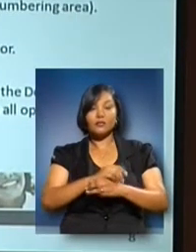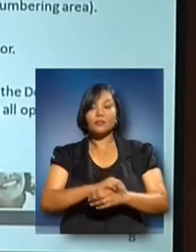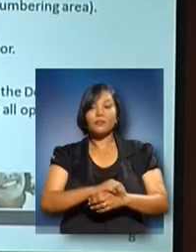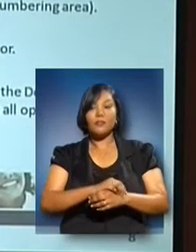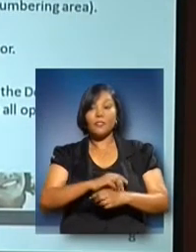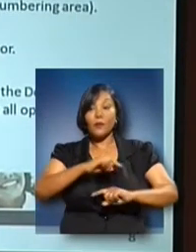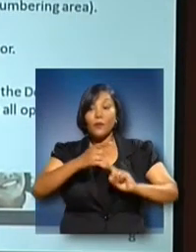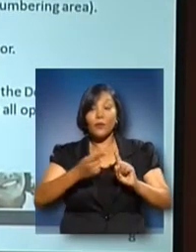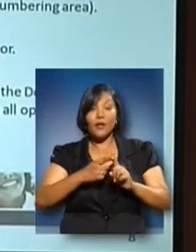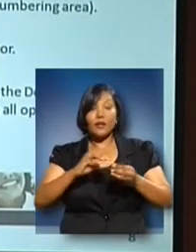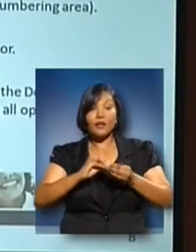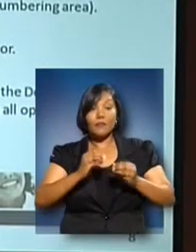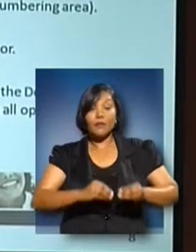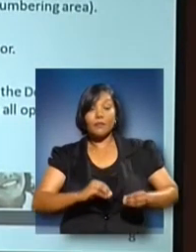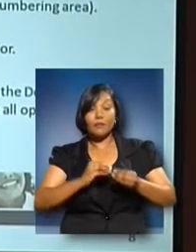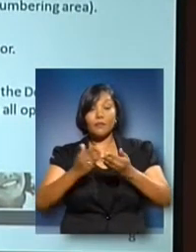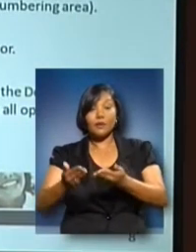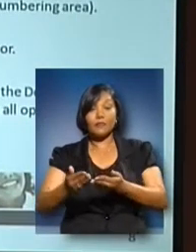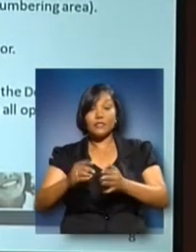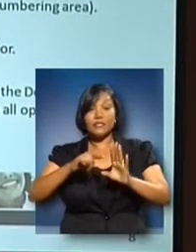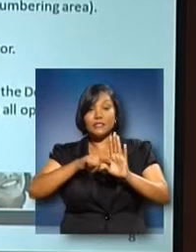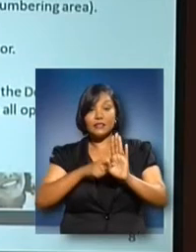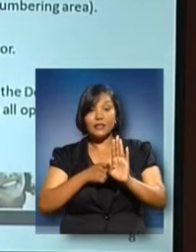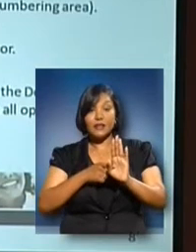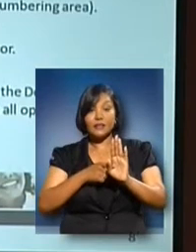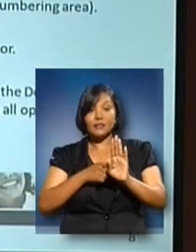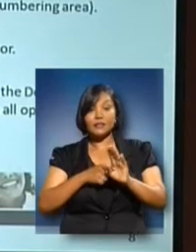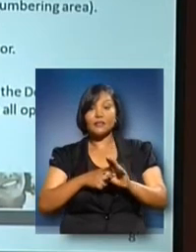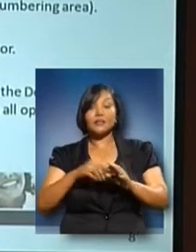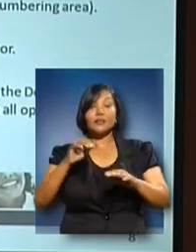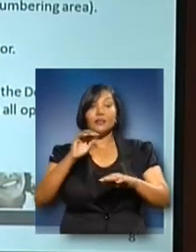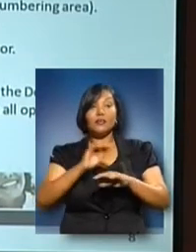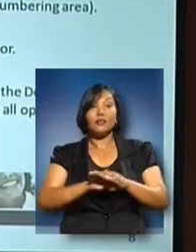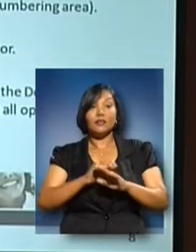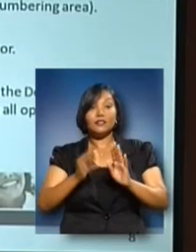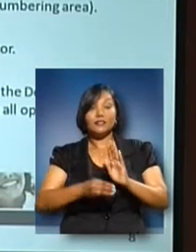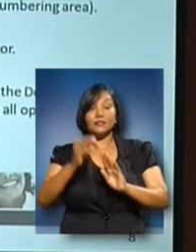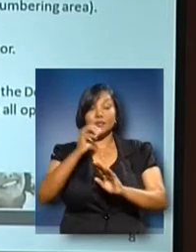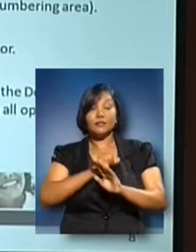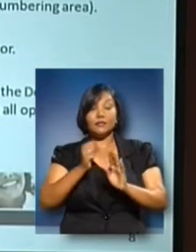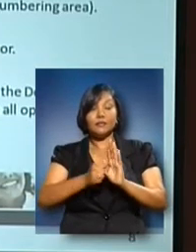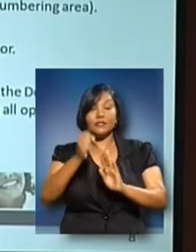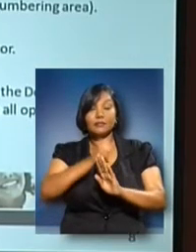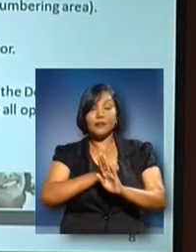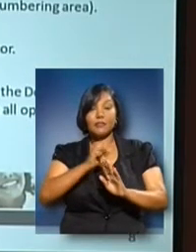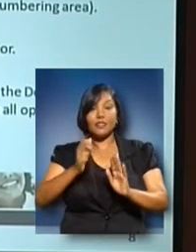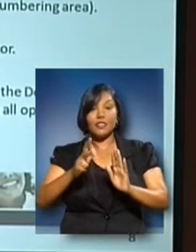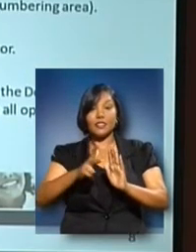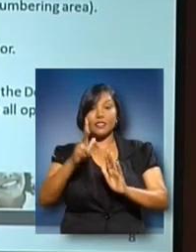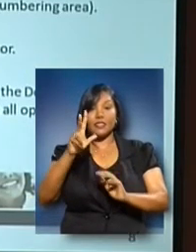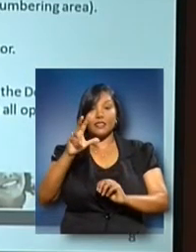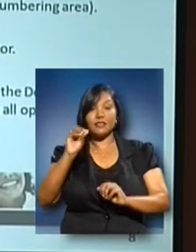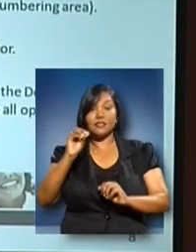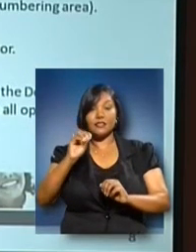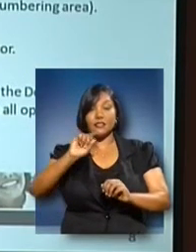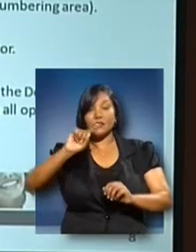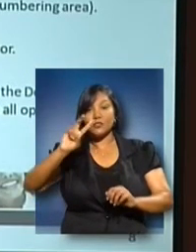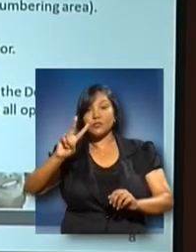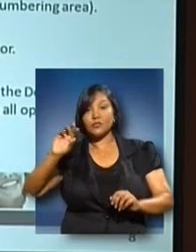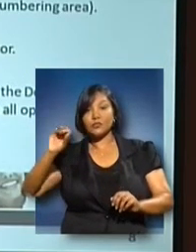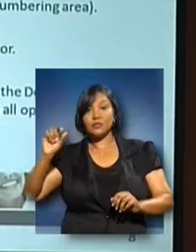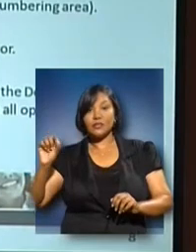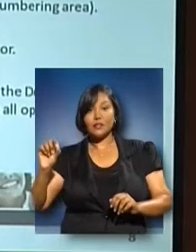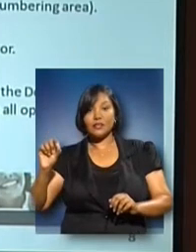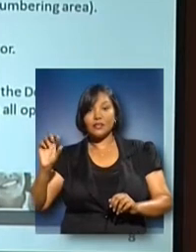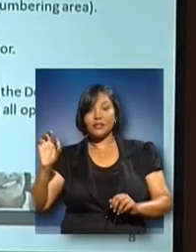the portability system started? It was on September 30, 2009,